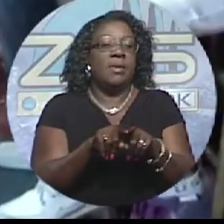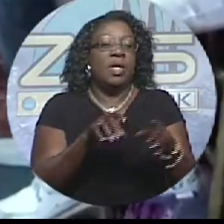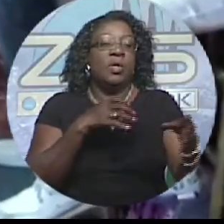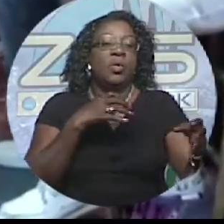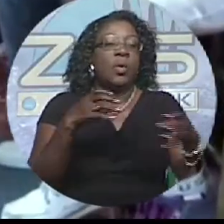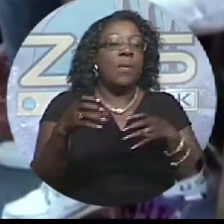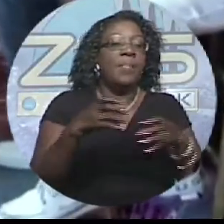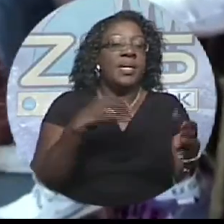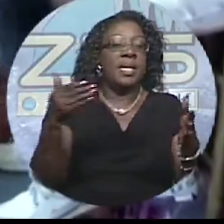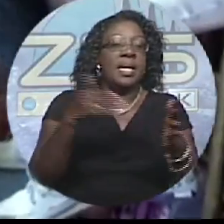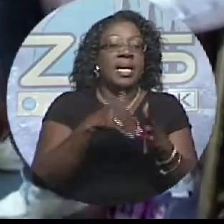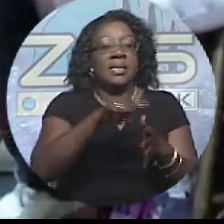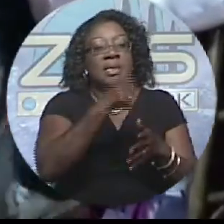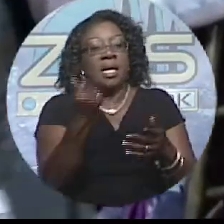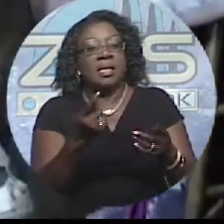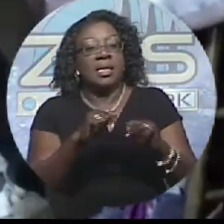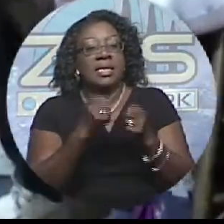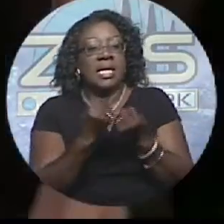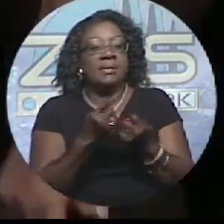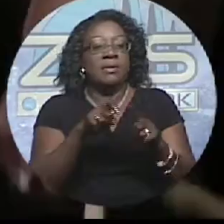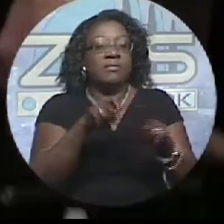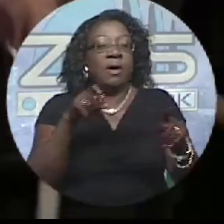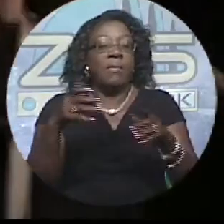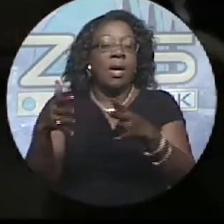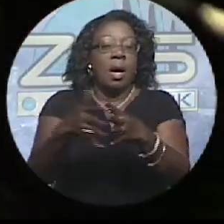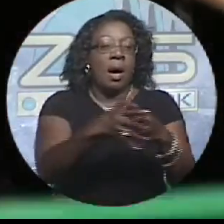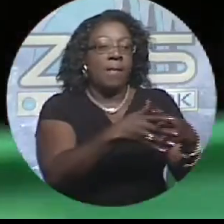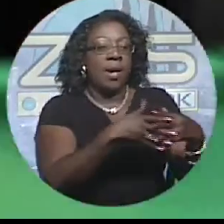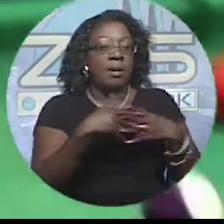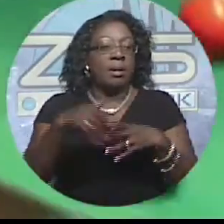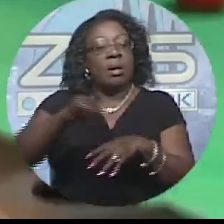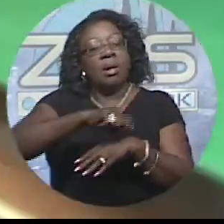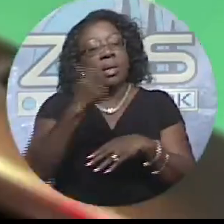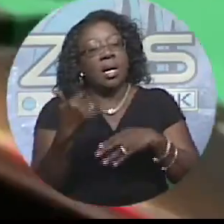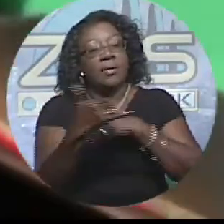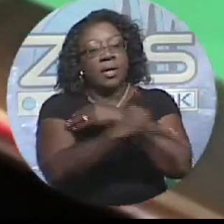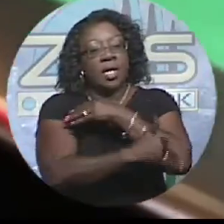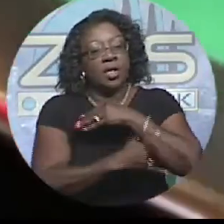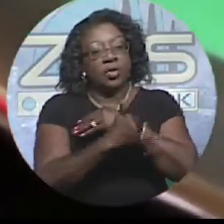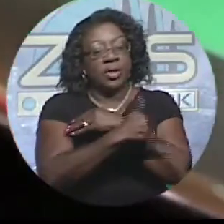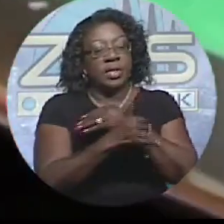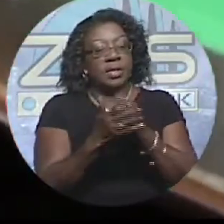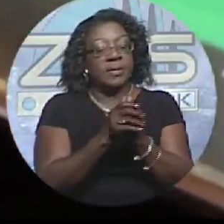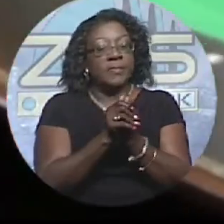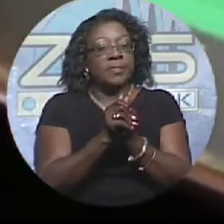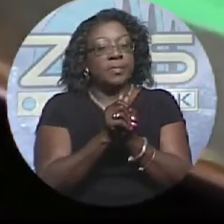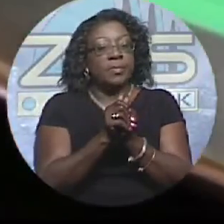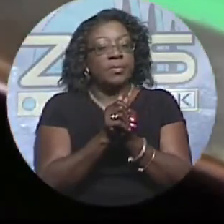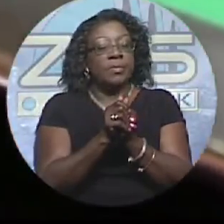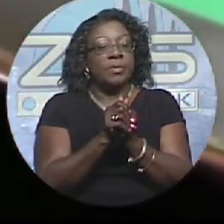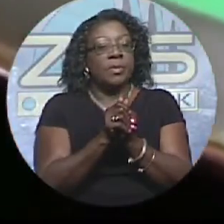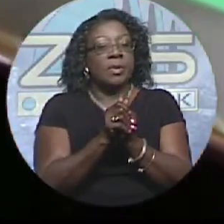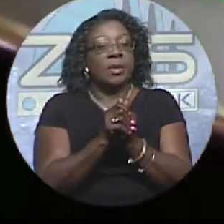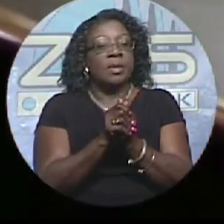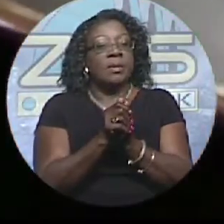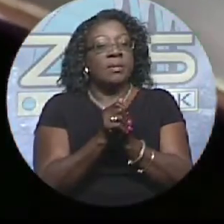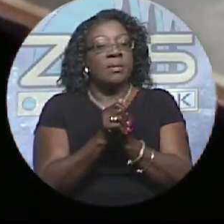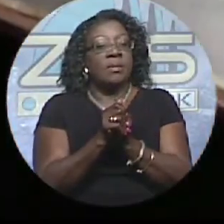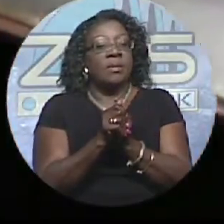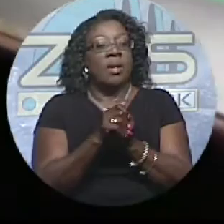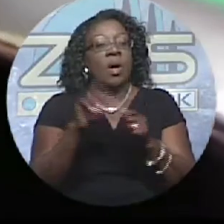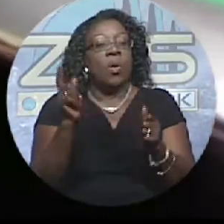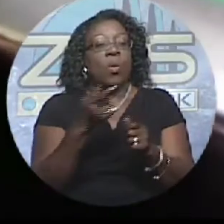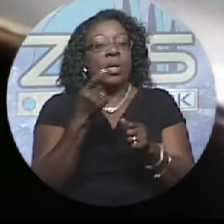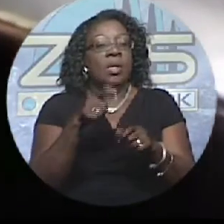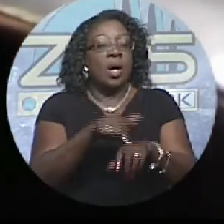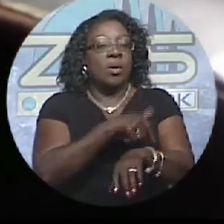the teams in like the United States or whatever. And yeah, I think it's needed. Definitely. One time